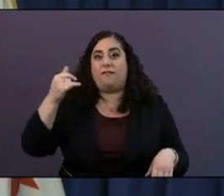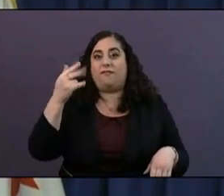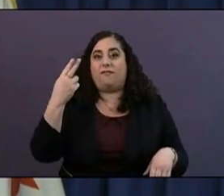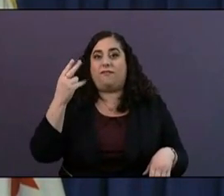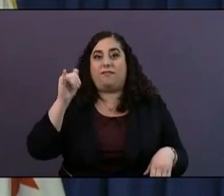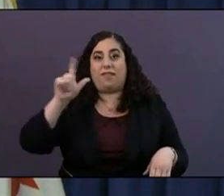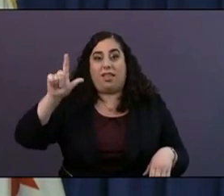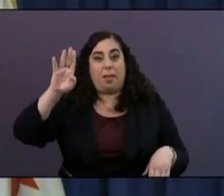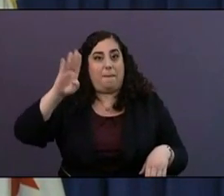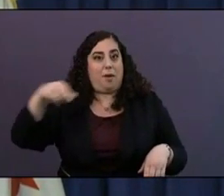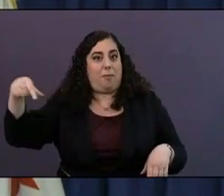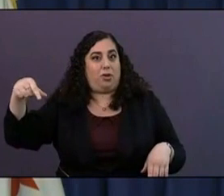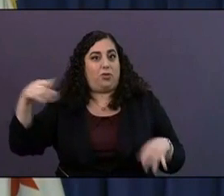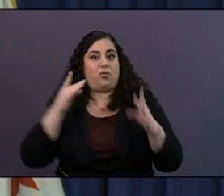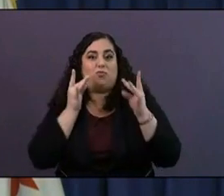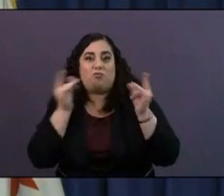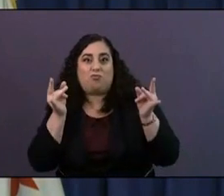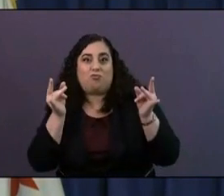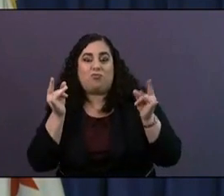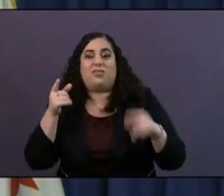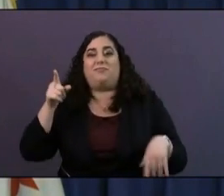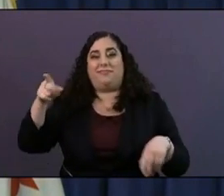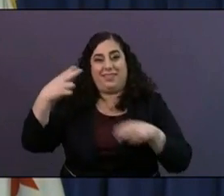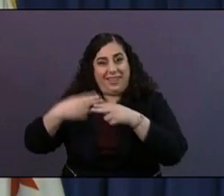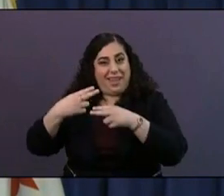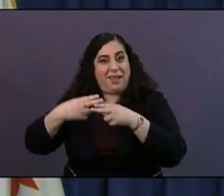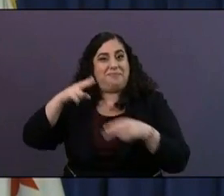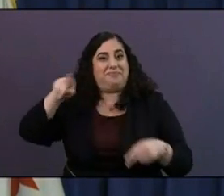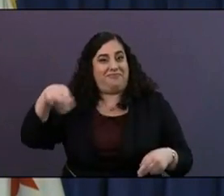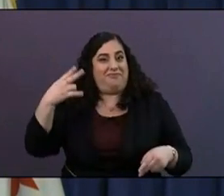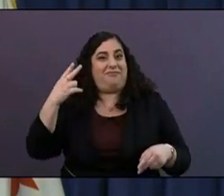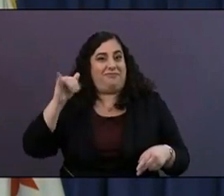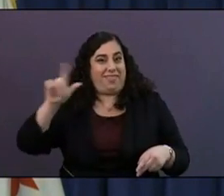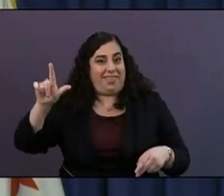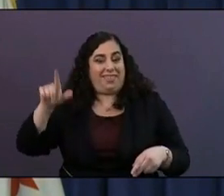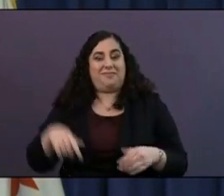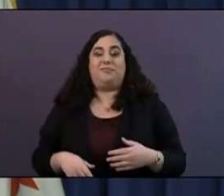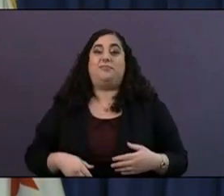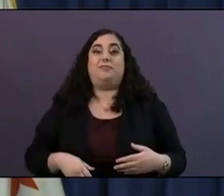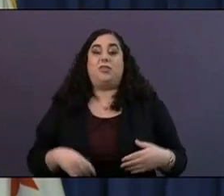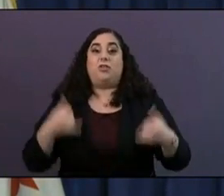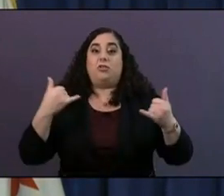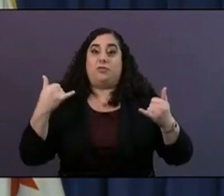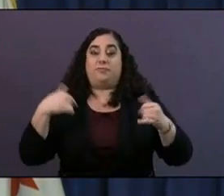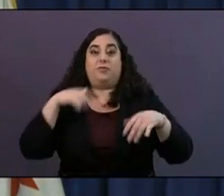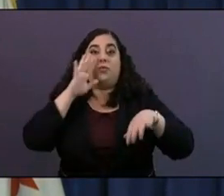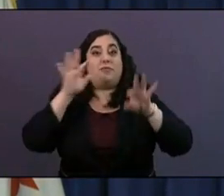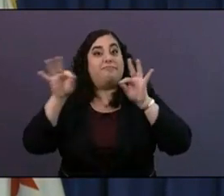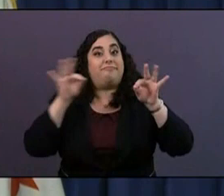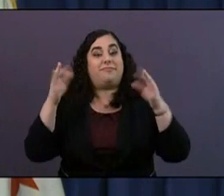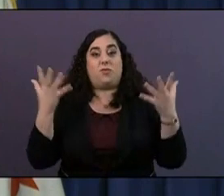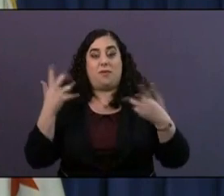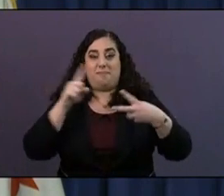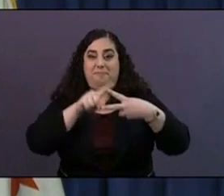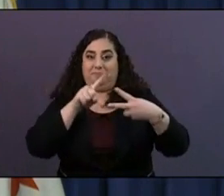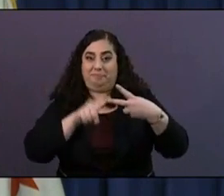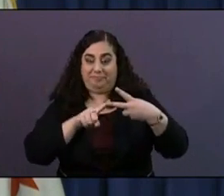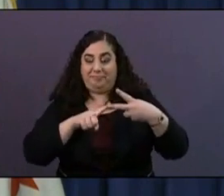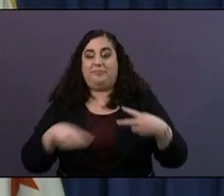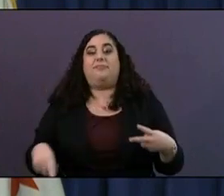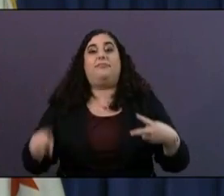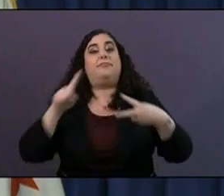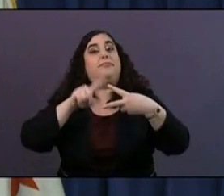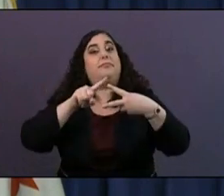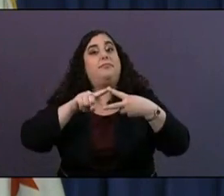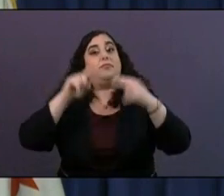a couple of updates. First, an accelerated plan to reopen up our economy that will get businesses up and